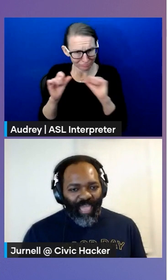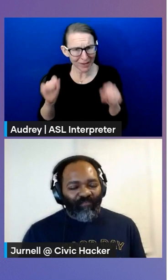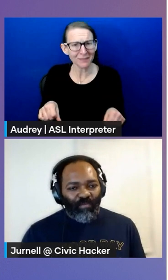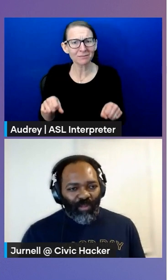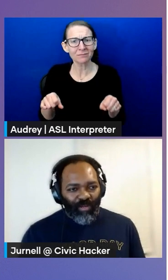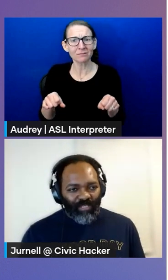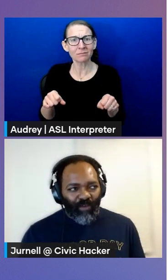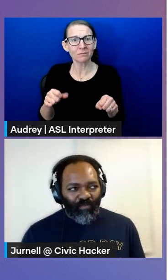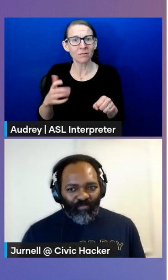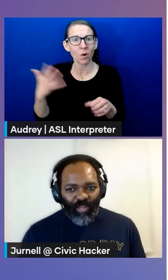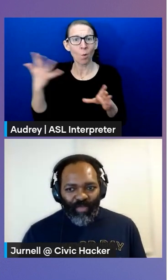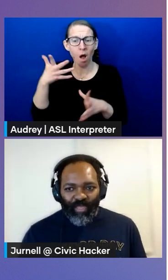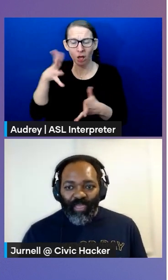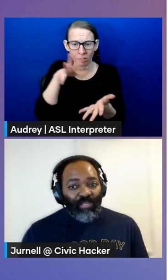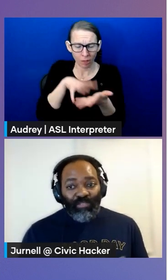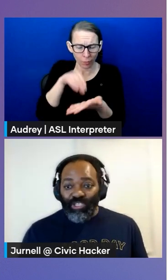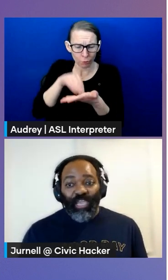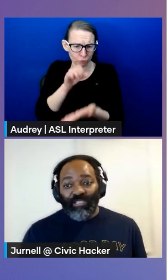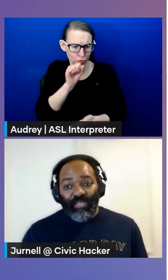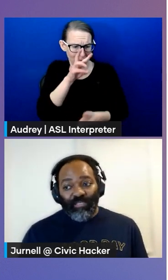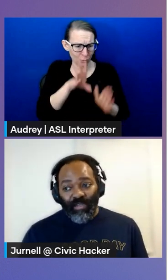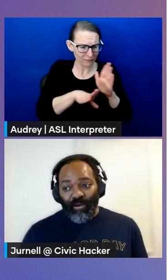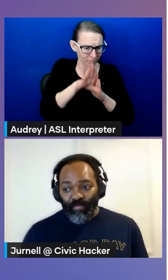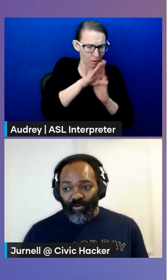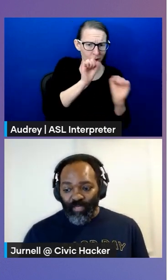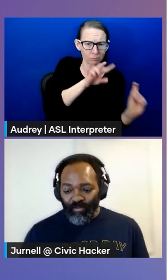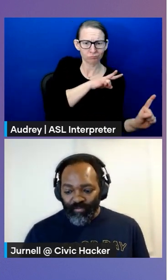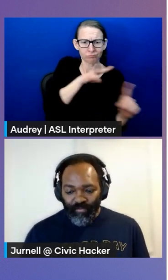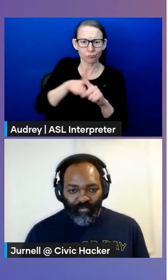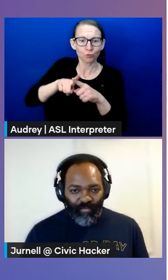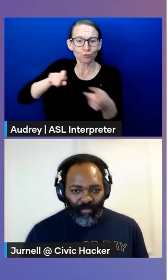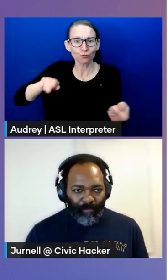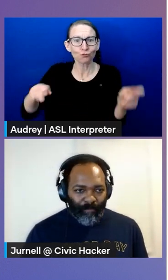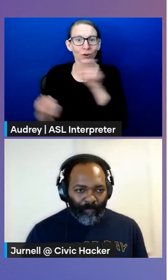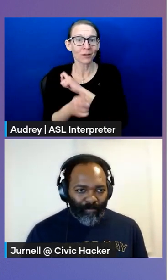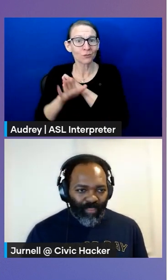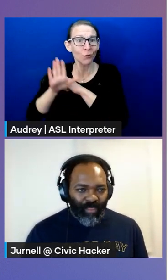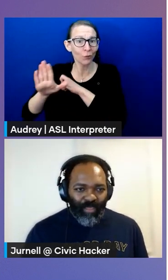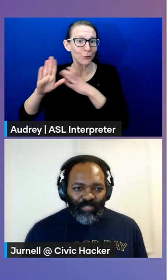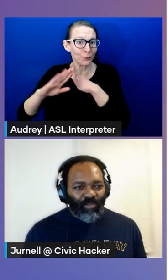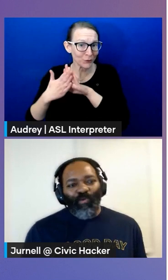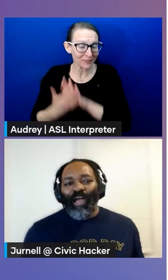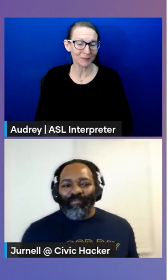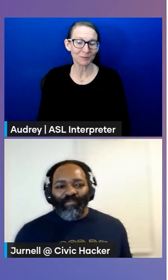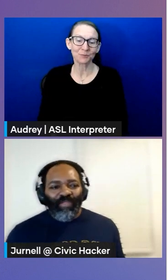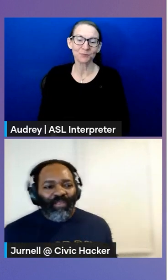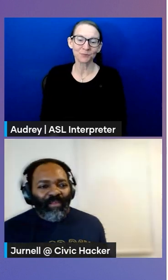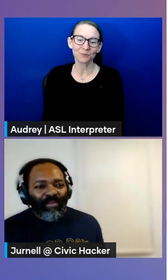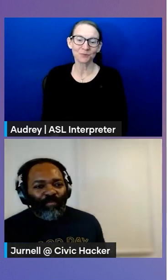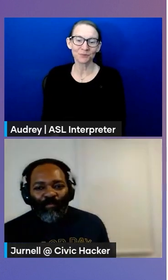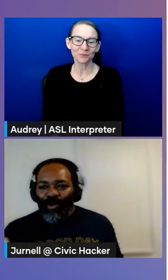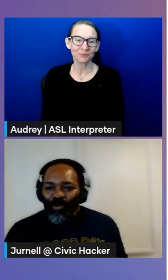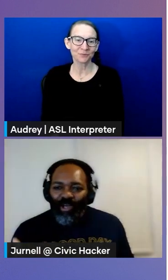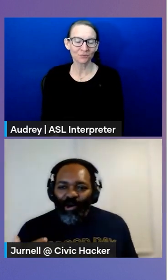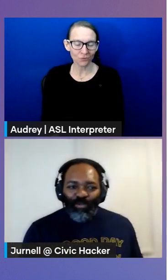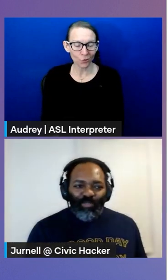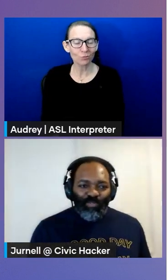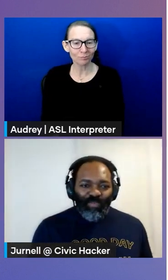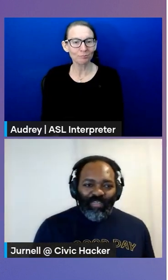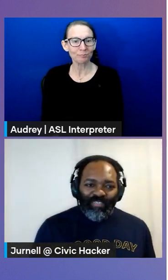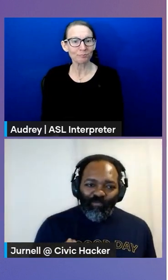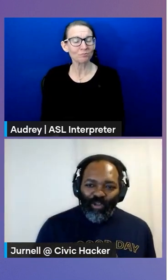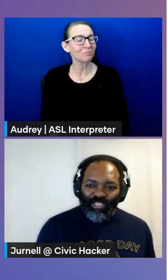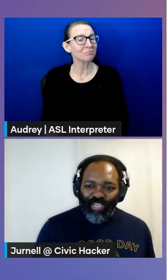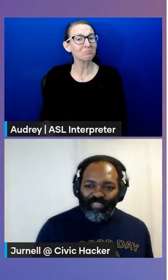that they gain from learning software development to change things in their community. So the why. People go to code